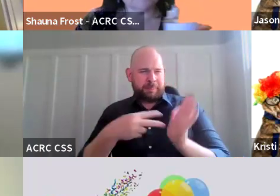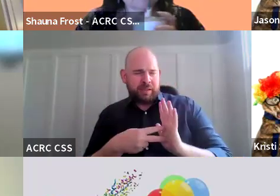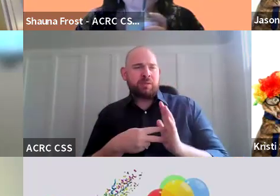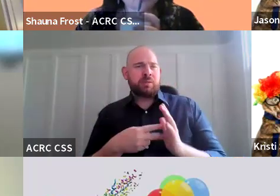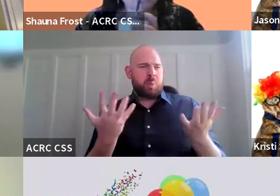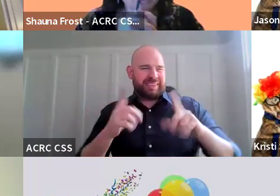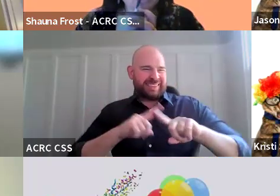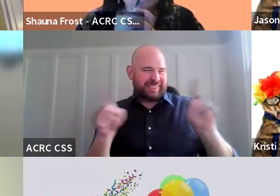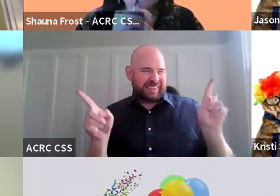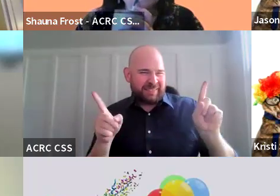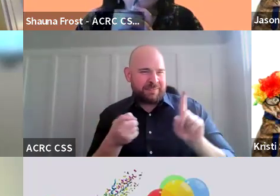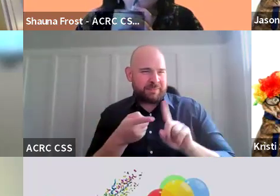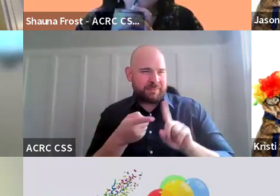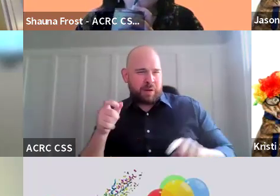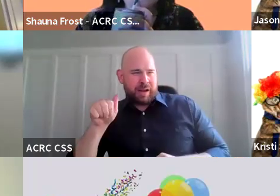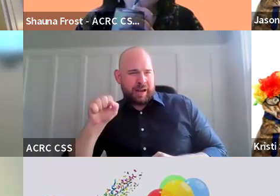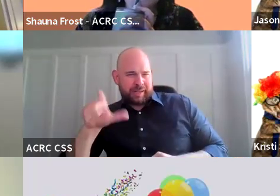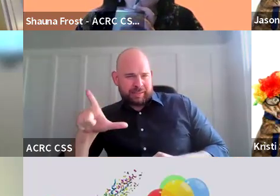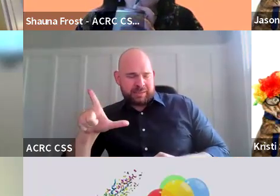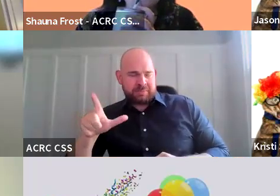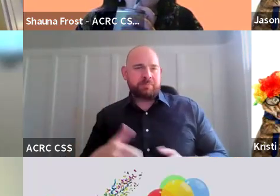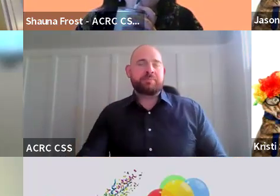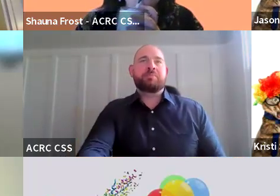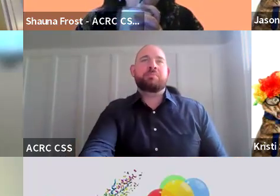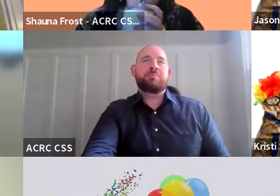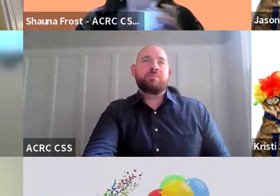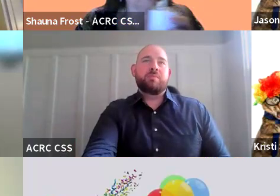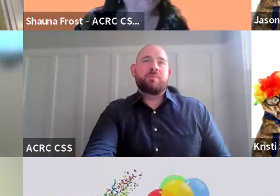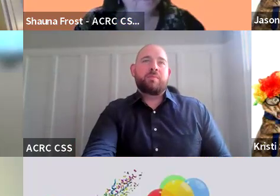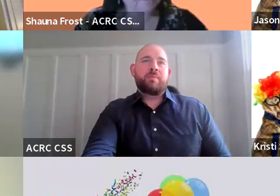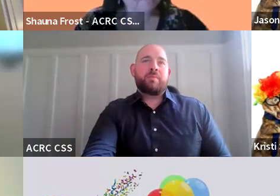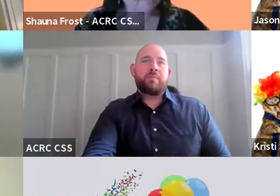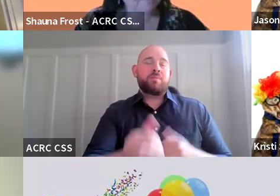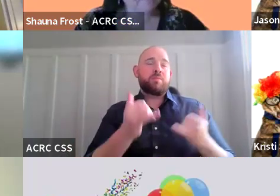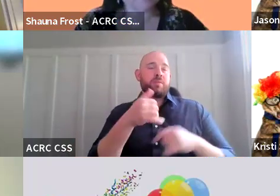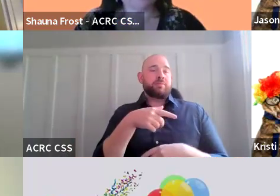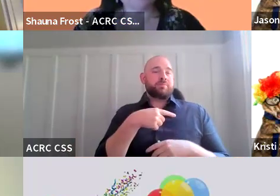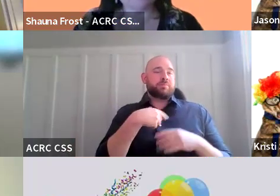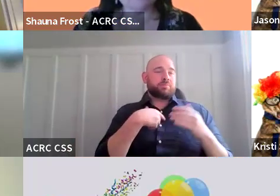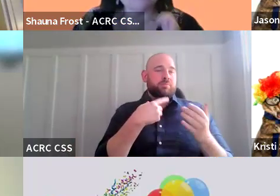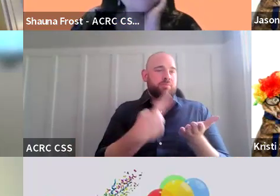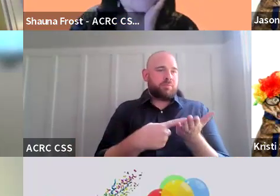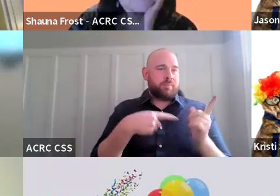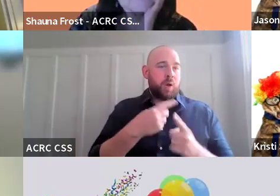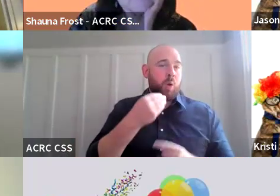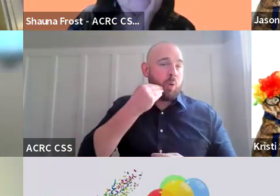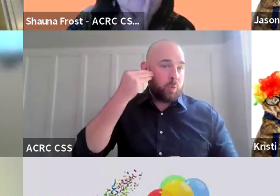new term for you, home signs. So we'll talk about what that means and how it's different from ASL.